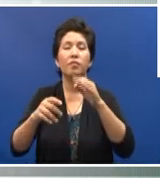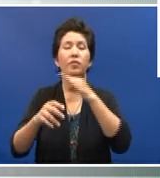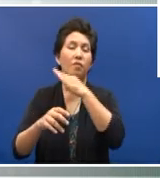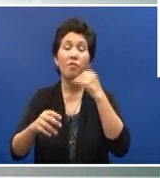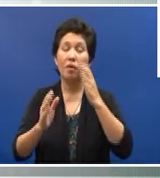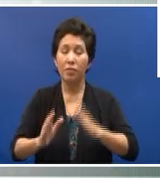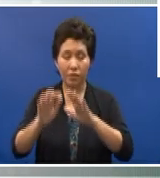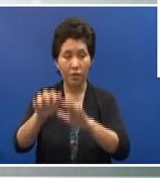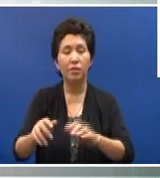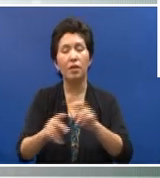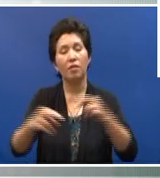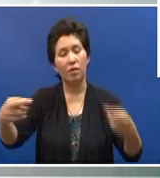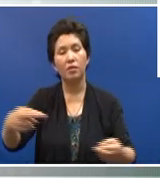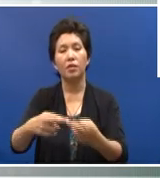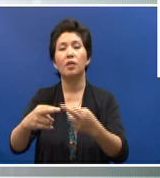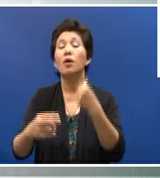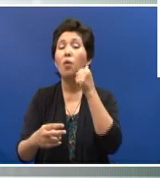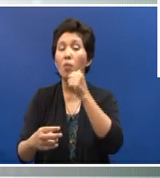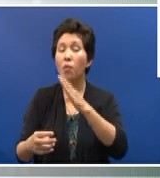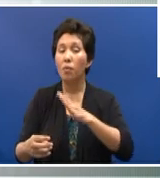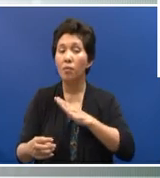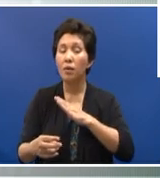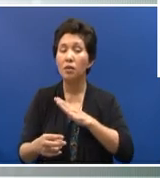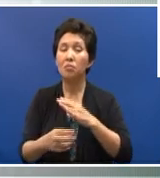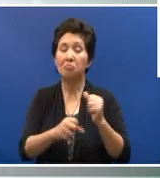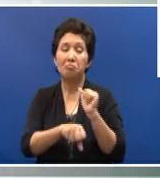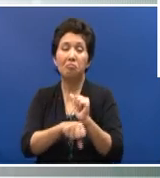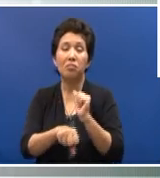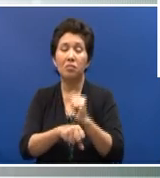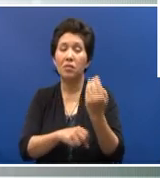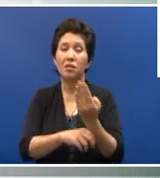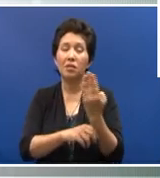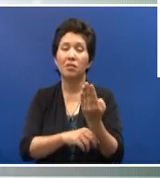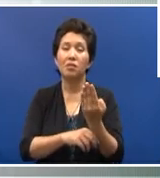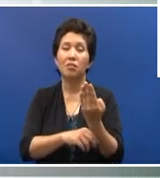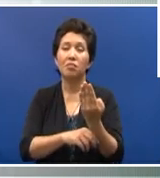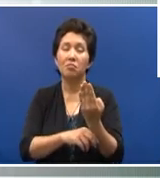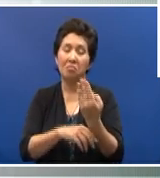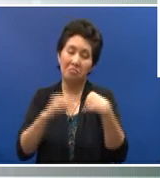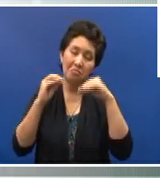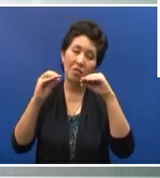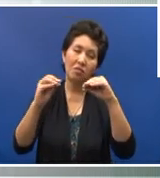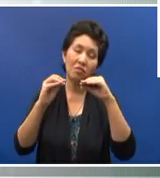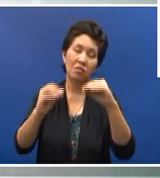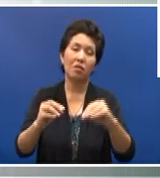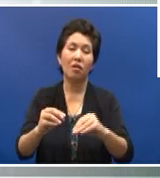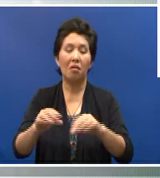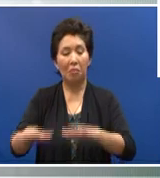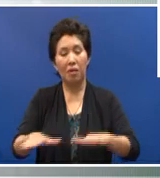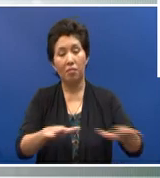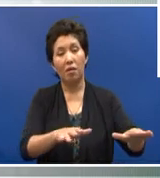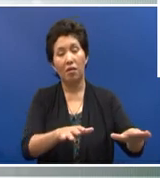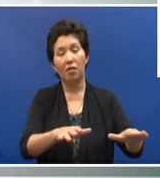leadership. Okay, whereas for the woman's role, okay, involve gathering the food, childcare,